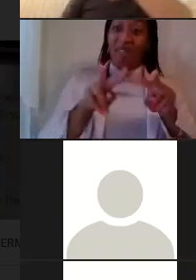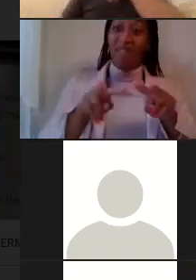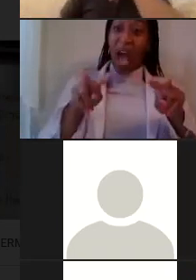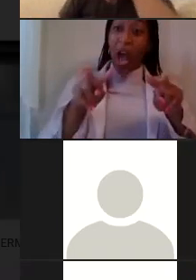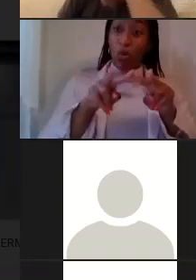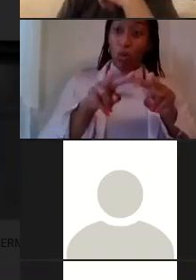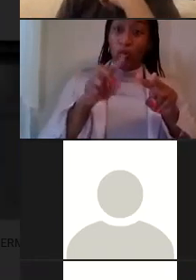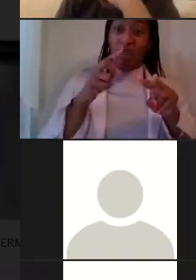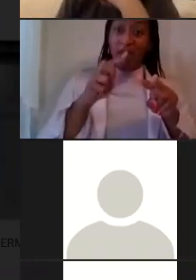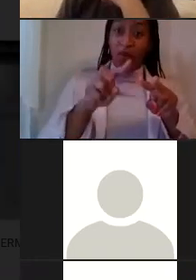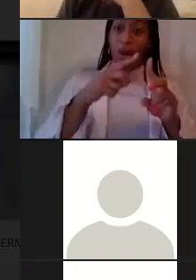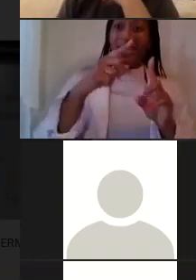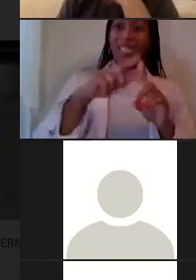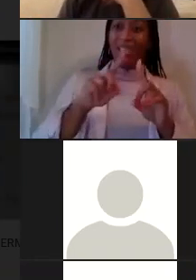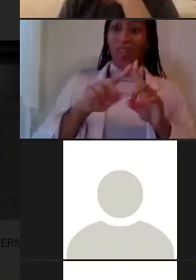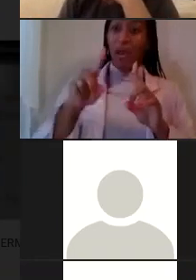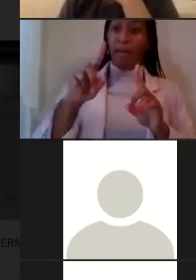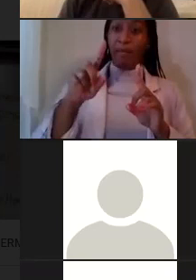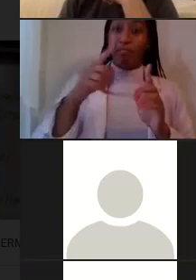materials. Right.